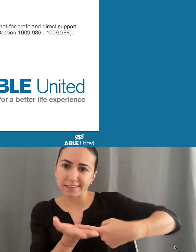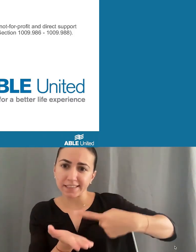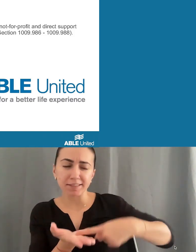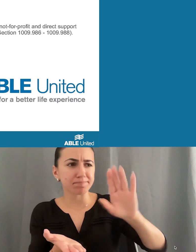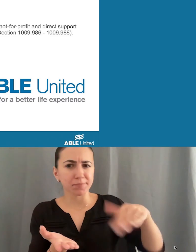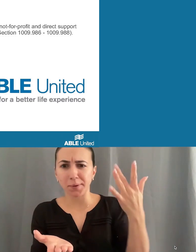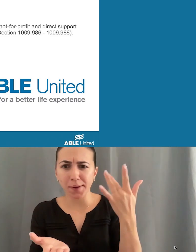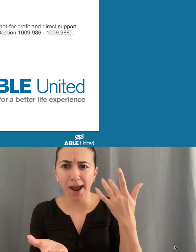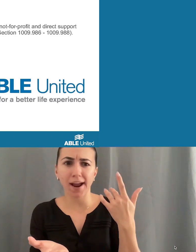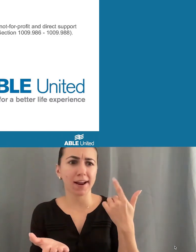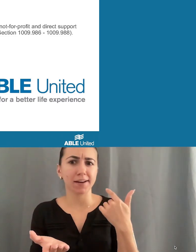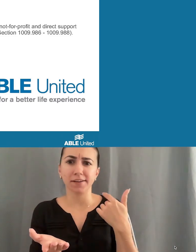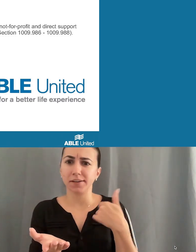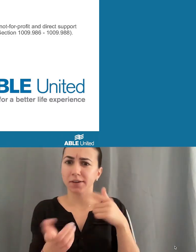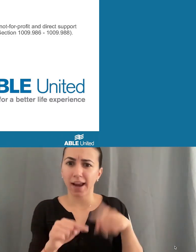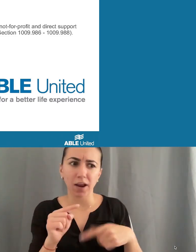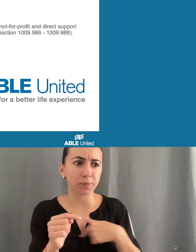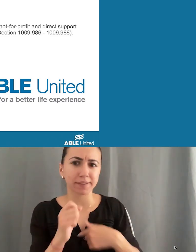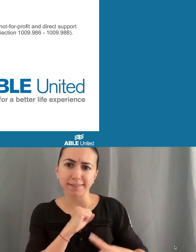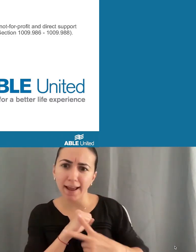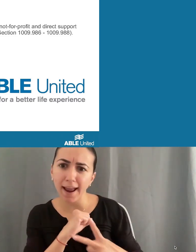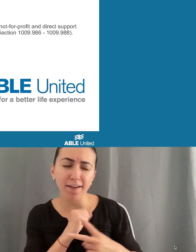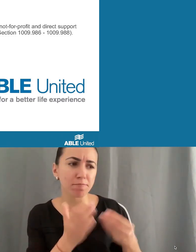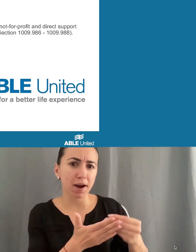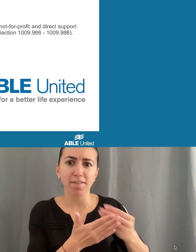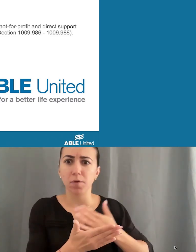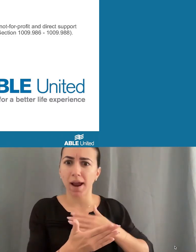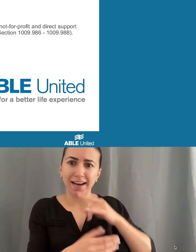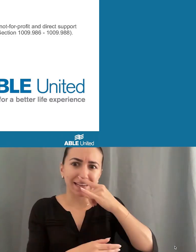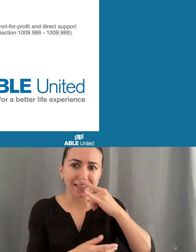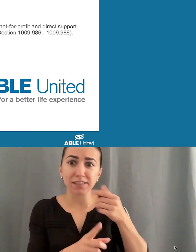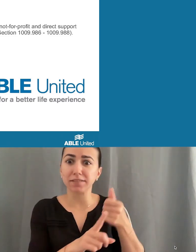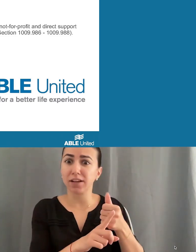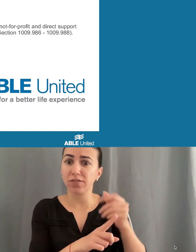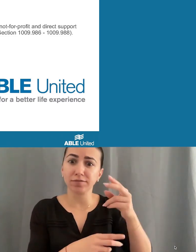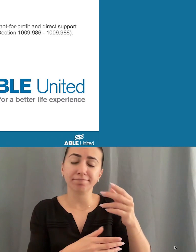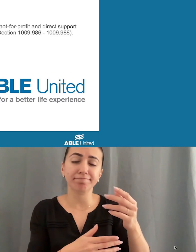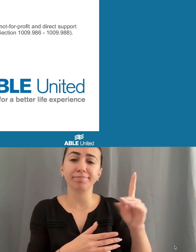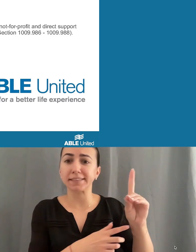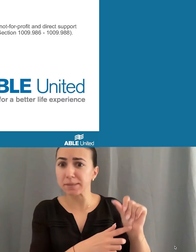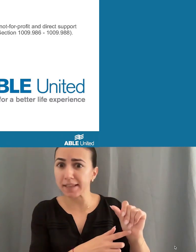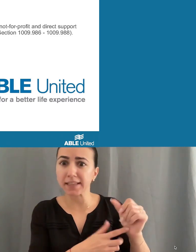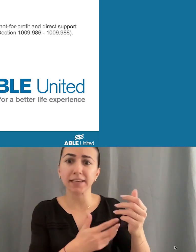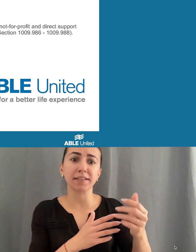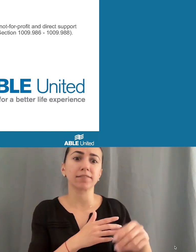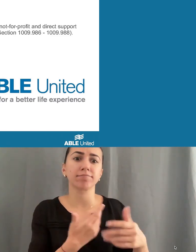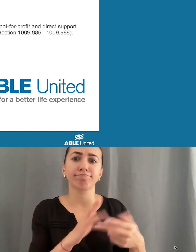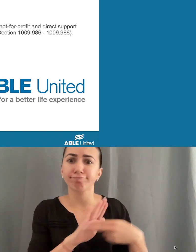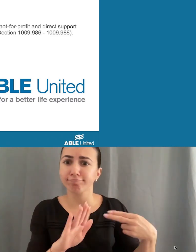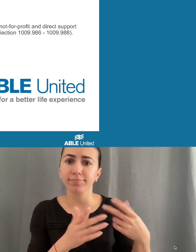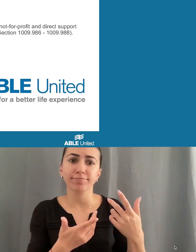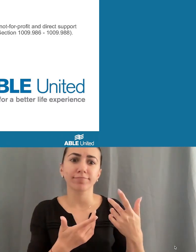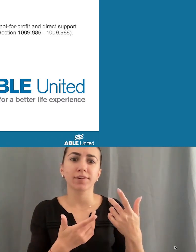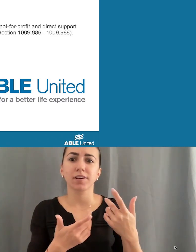hey, why can't we start saving and putting funds aside for my child that might have a diagnosis or a disability like I can for a